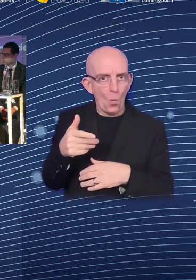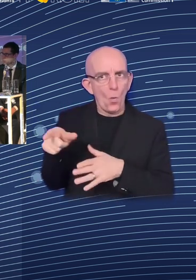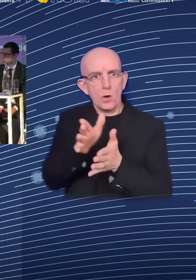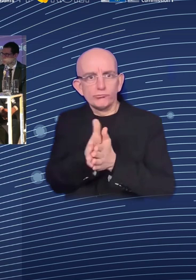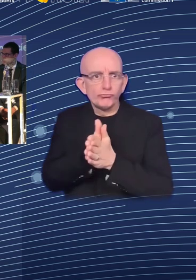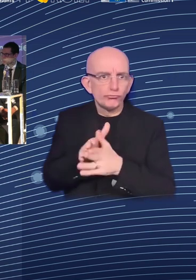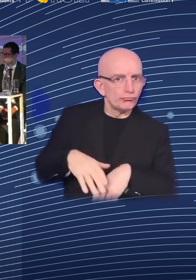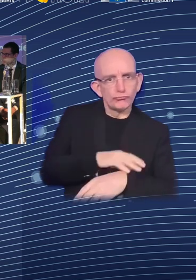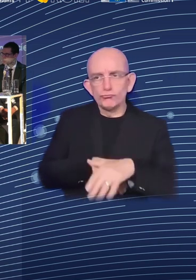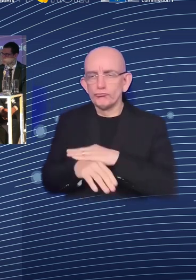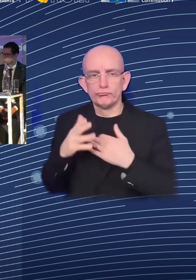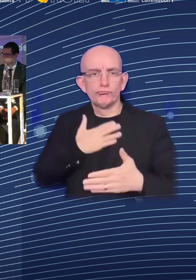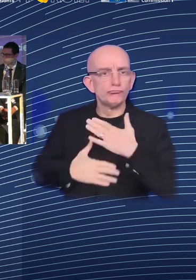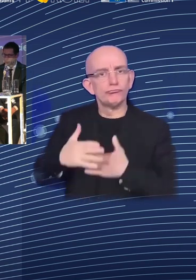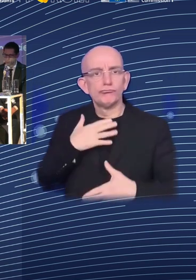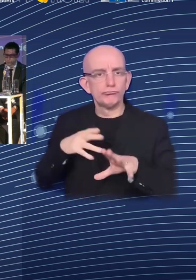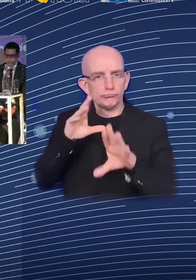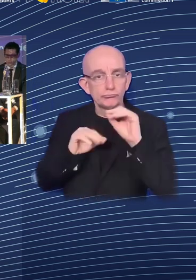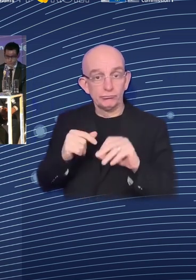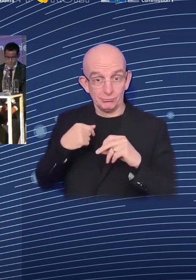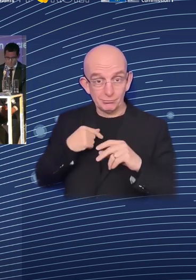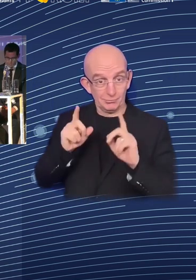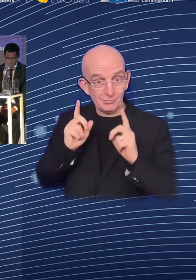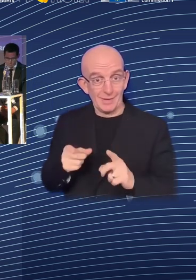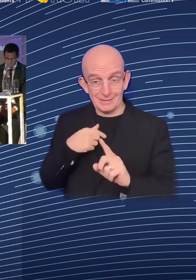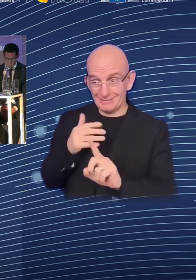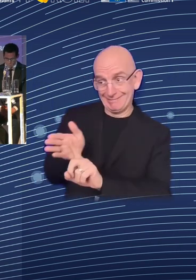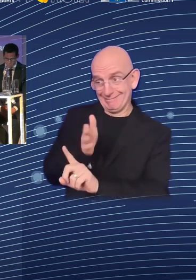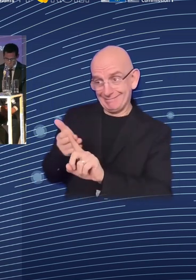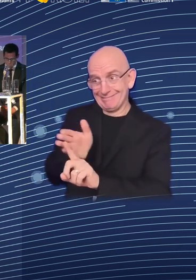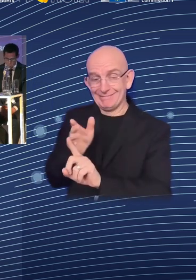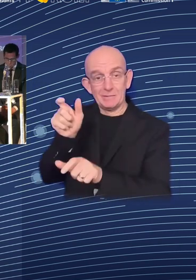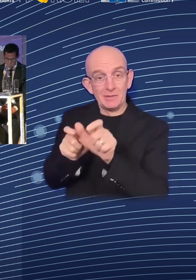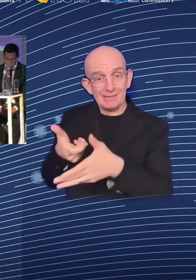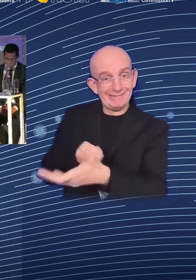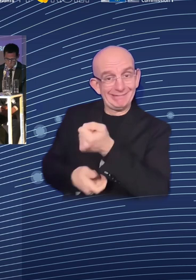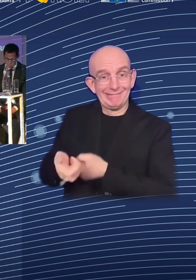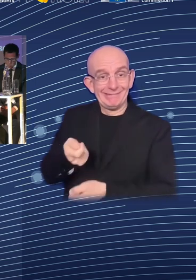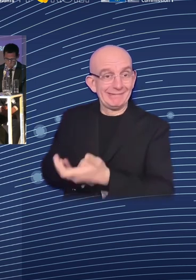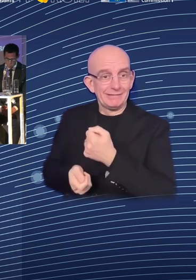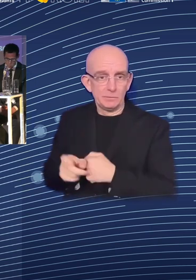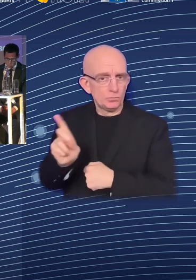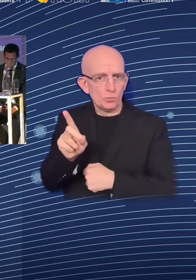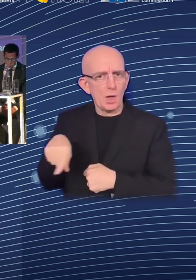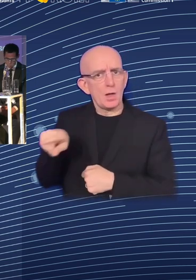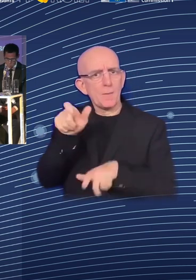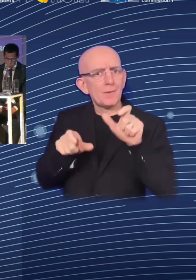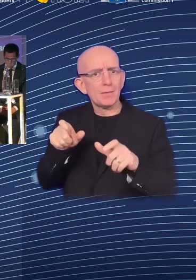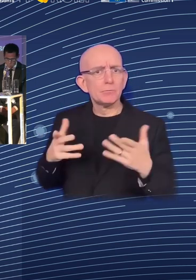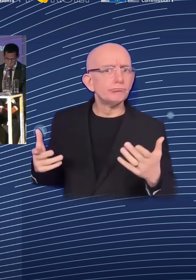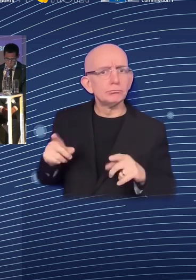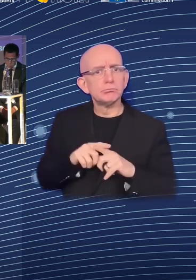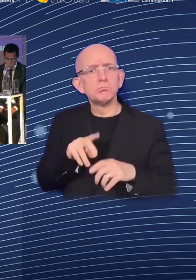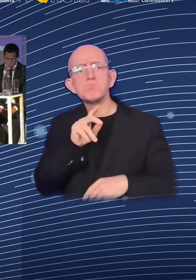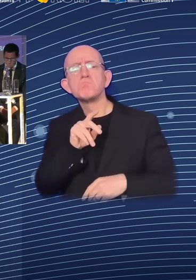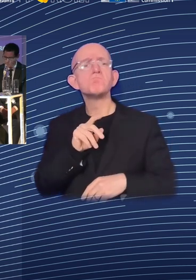in general are curious and they really want to learn. Where I see the biggest problem is that people are